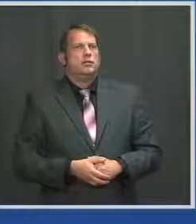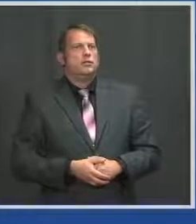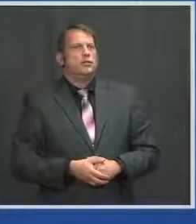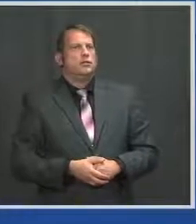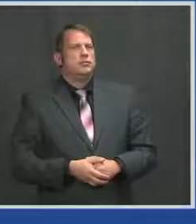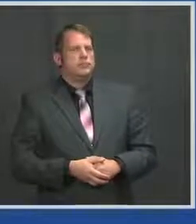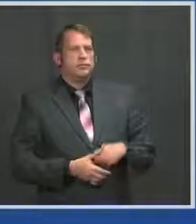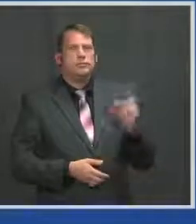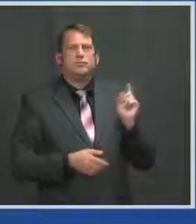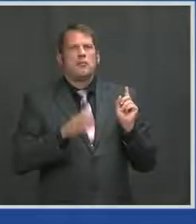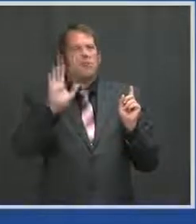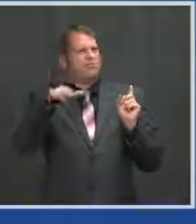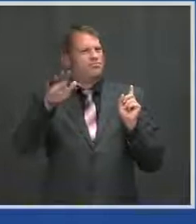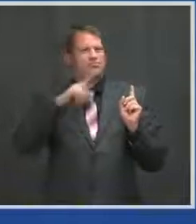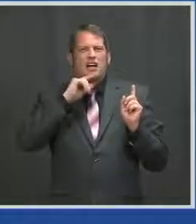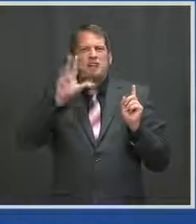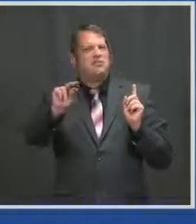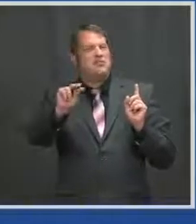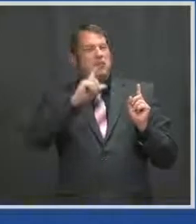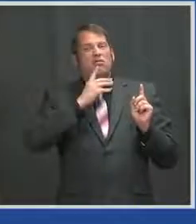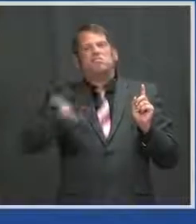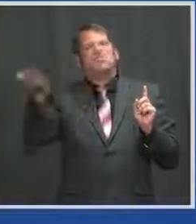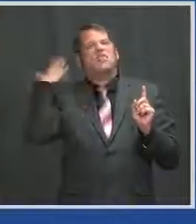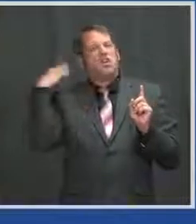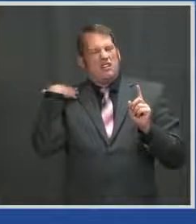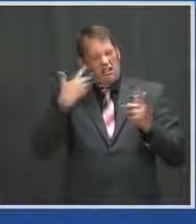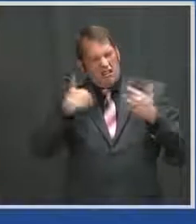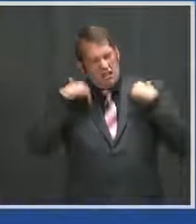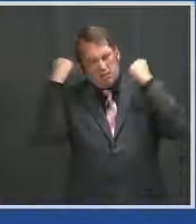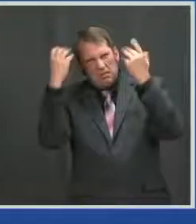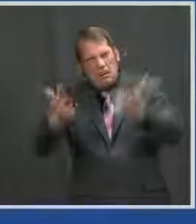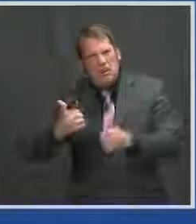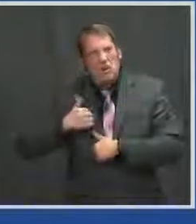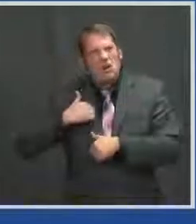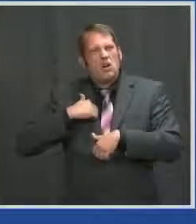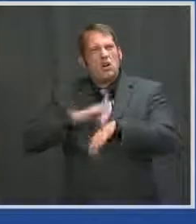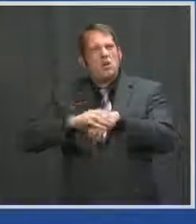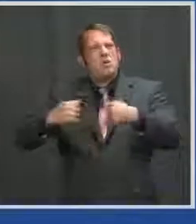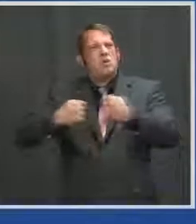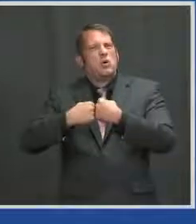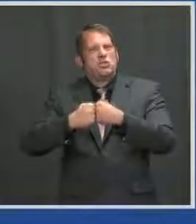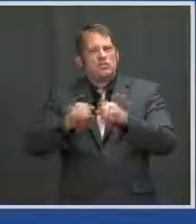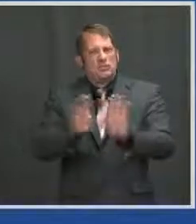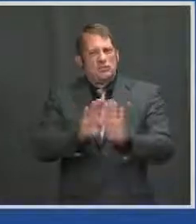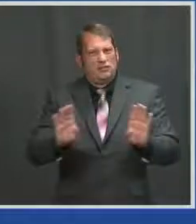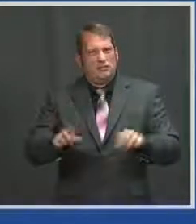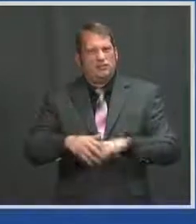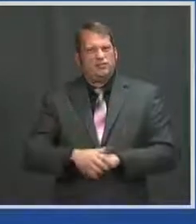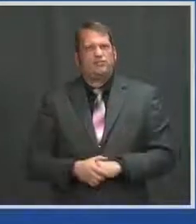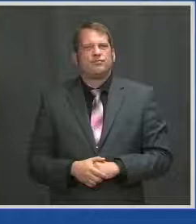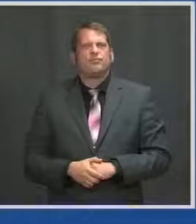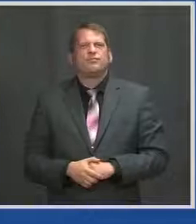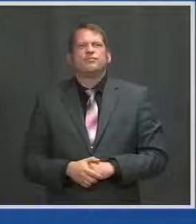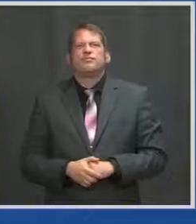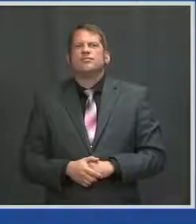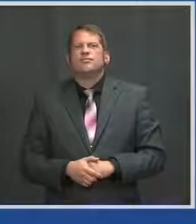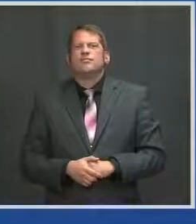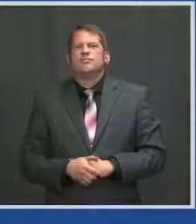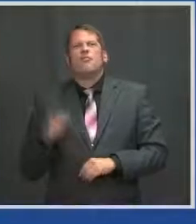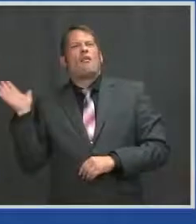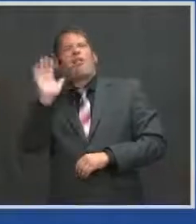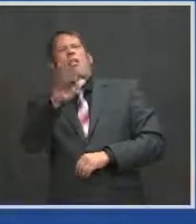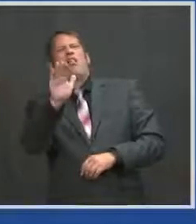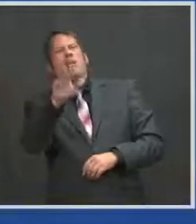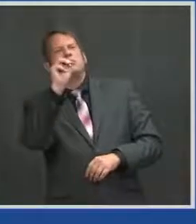but significantly less than he had a month ago. So You expect that meeting? Sorry, Mr. President, do you believe that the Iranians